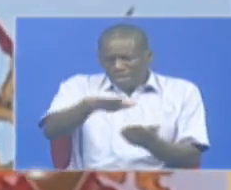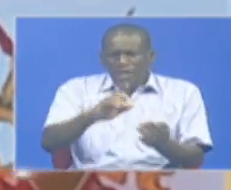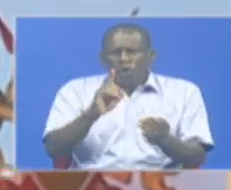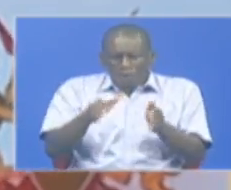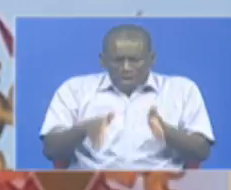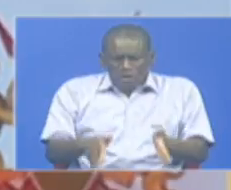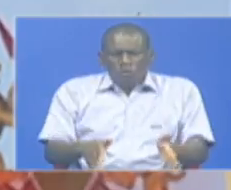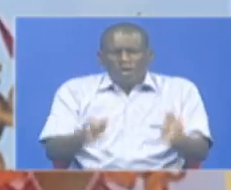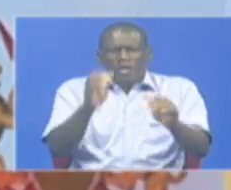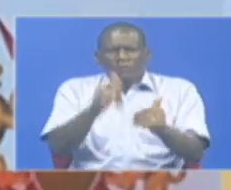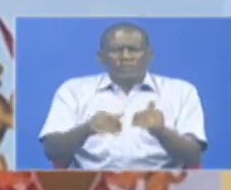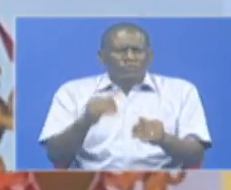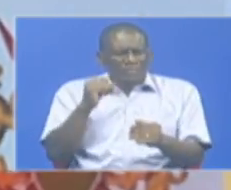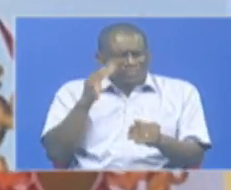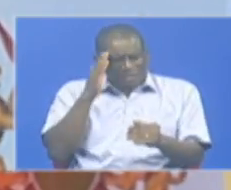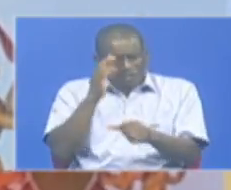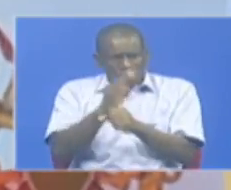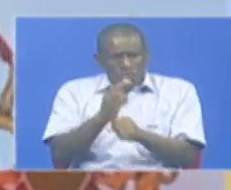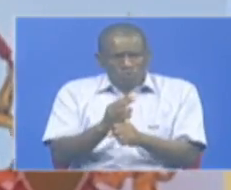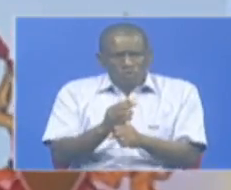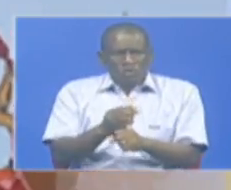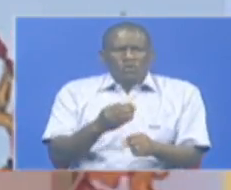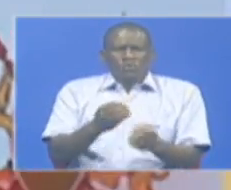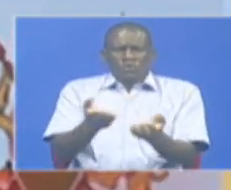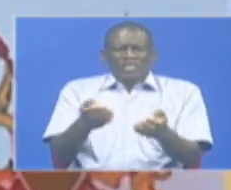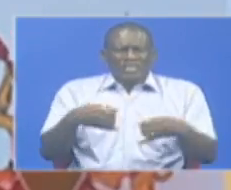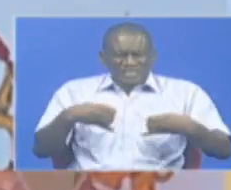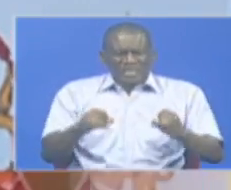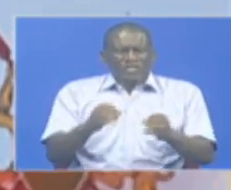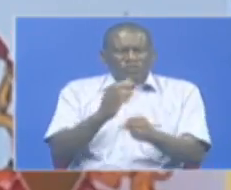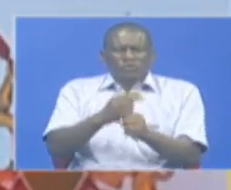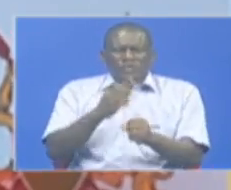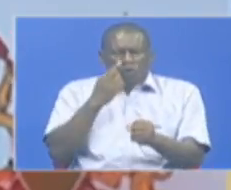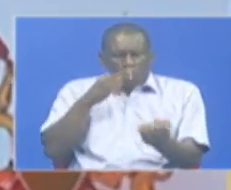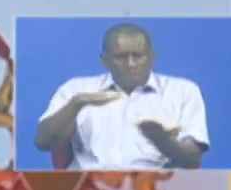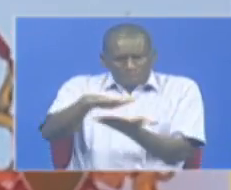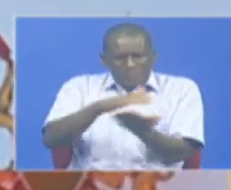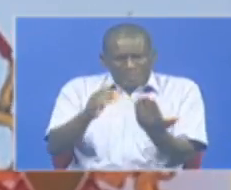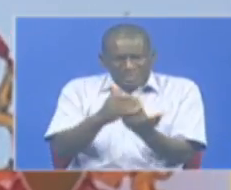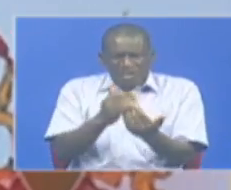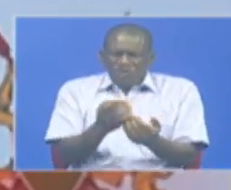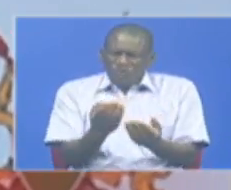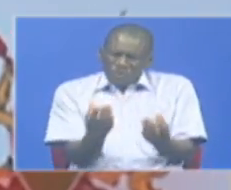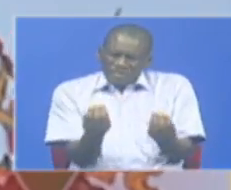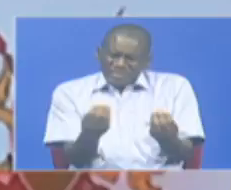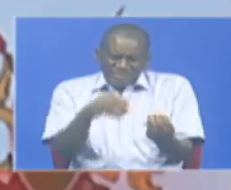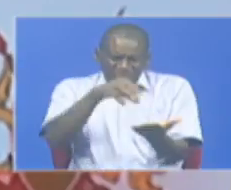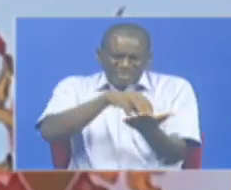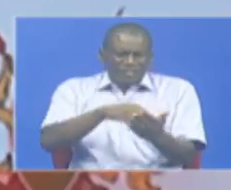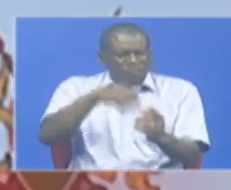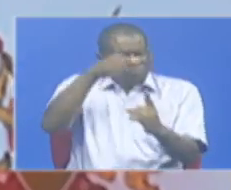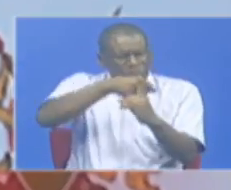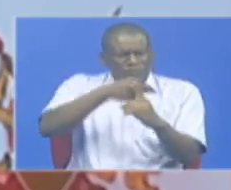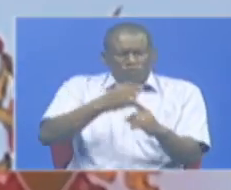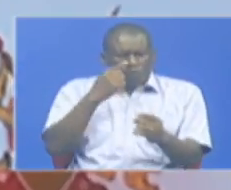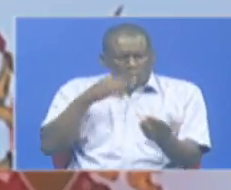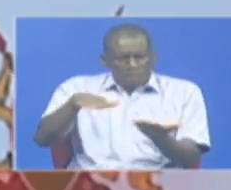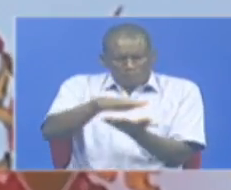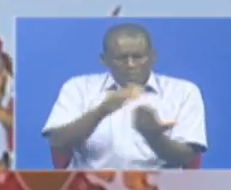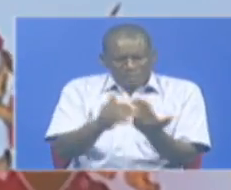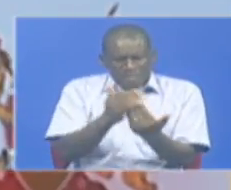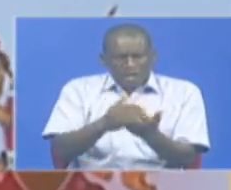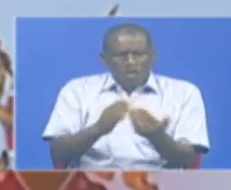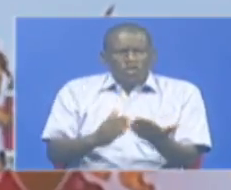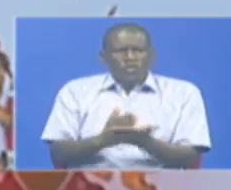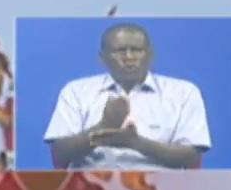deploy within the coming weeks would be a home-based care protocol, where for mild cases, we actually advocate for home-based care. And through our